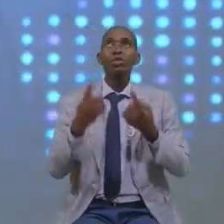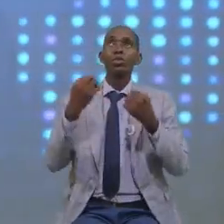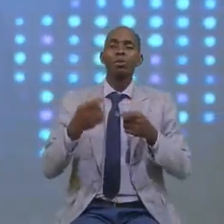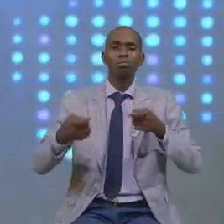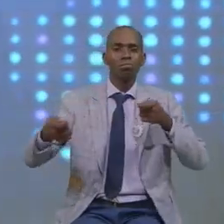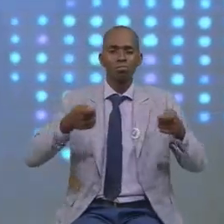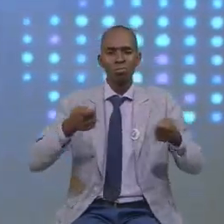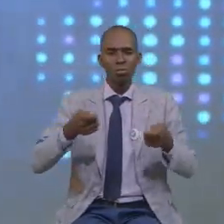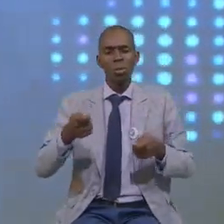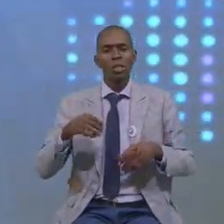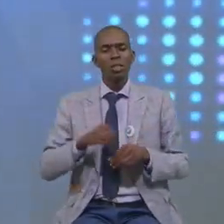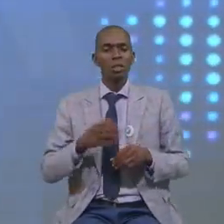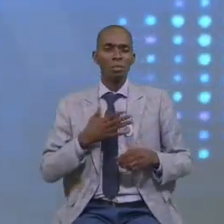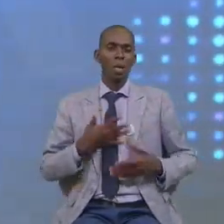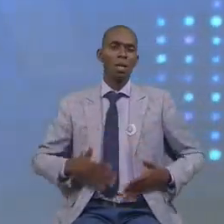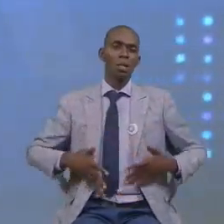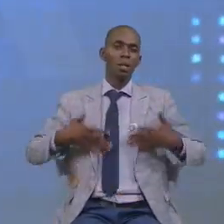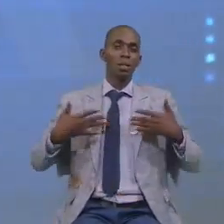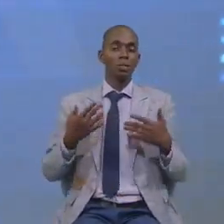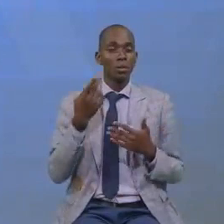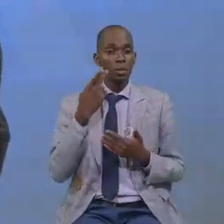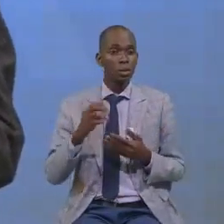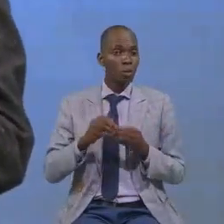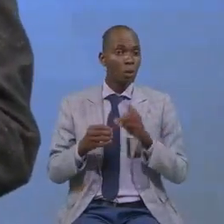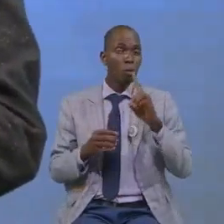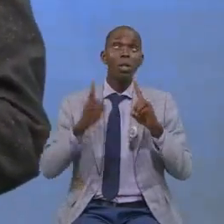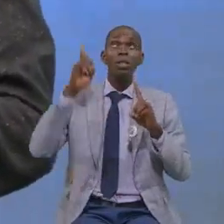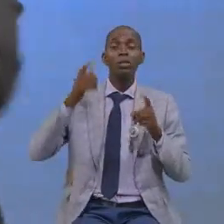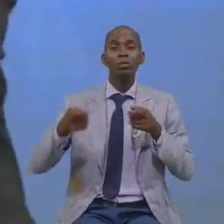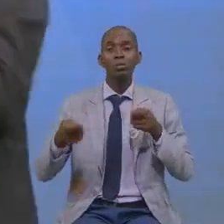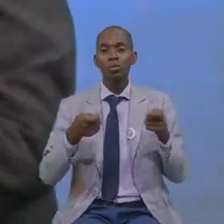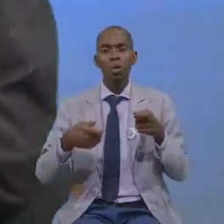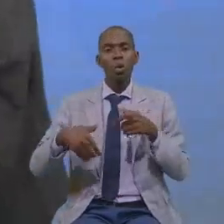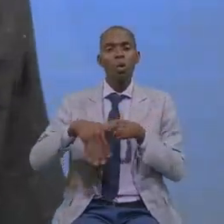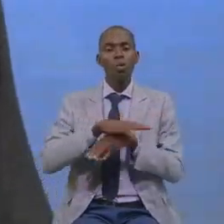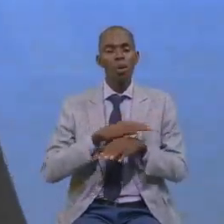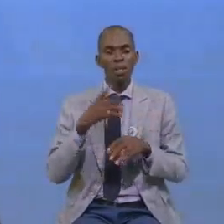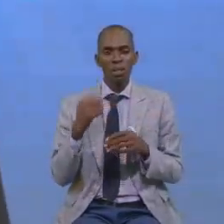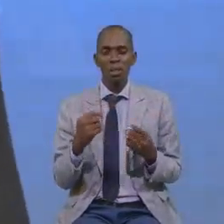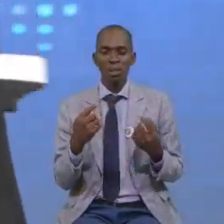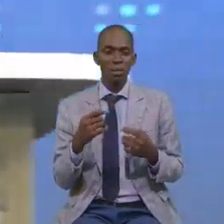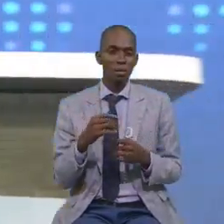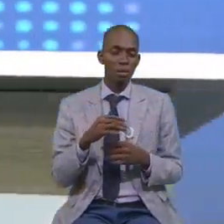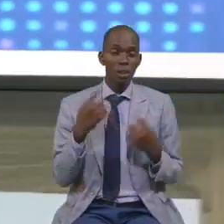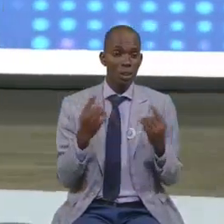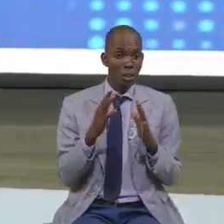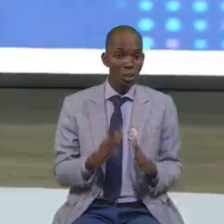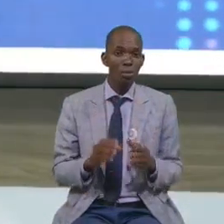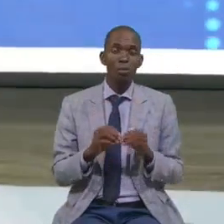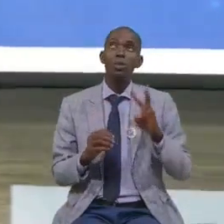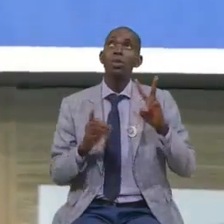in my life. Number one, he rules over the heathen. Number two, he rules in